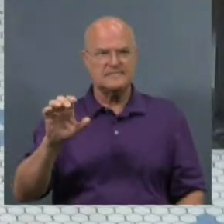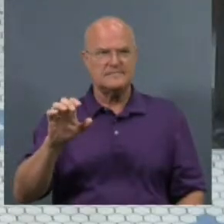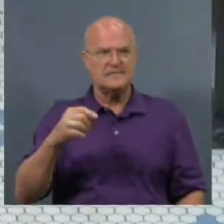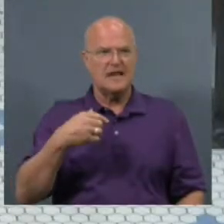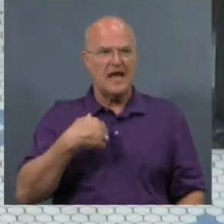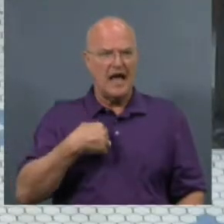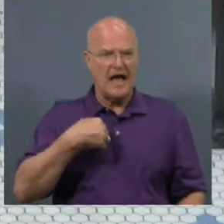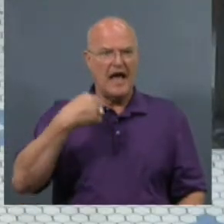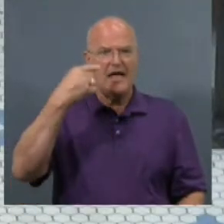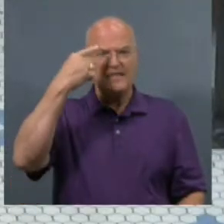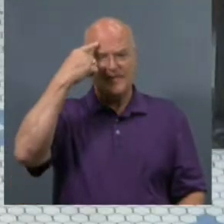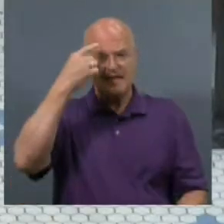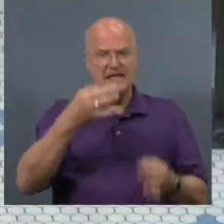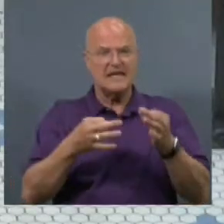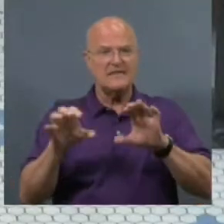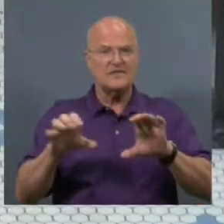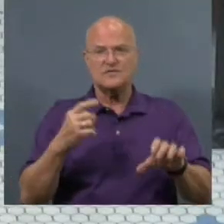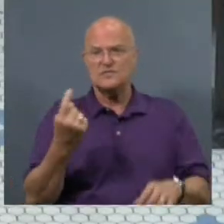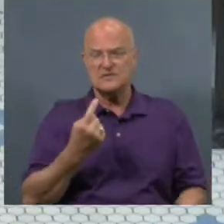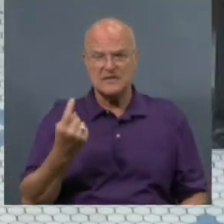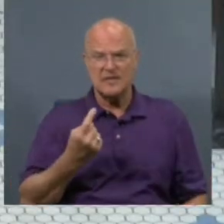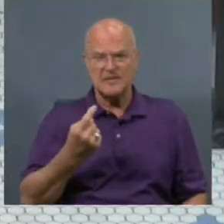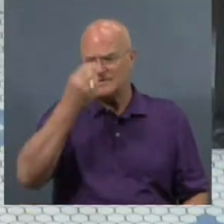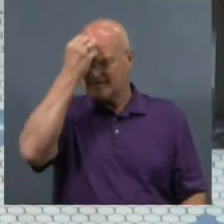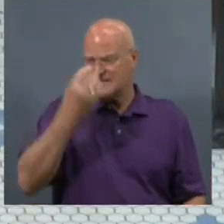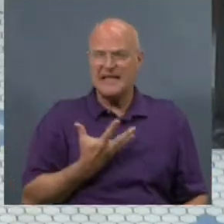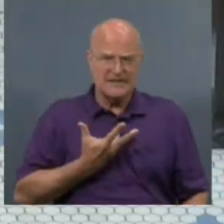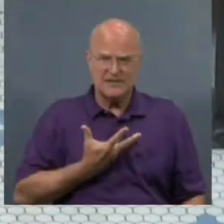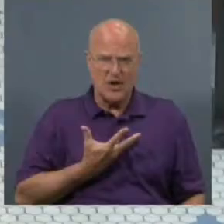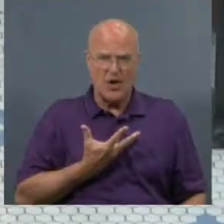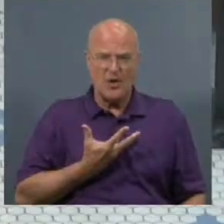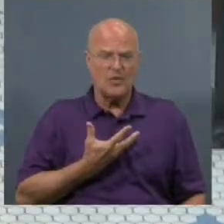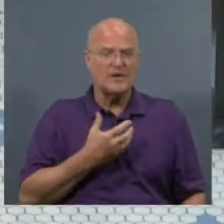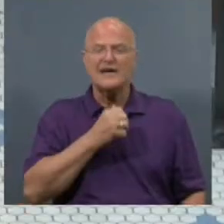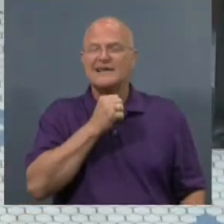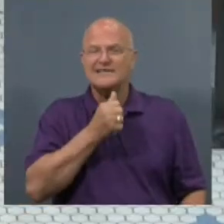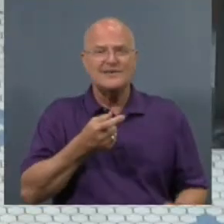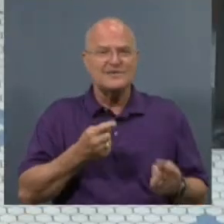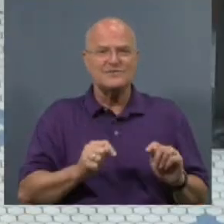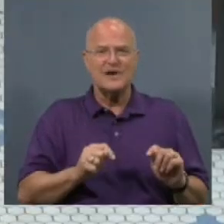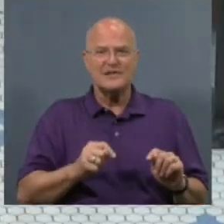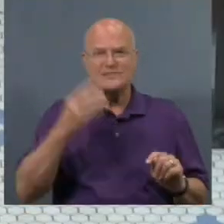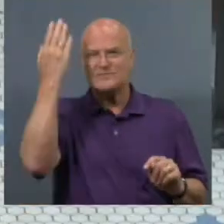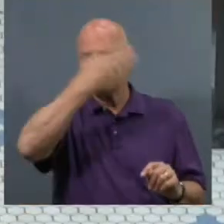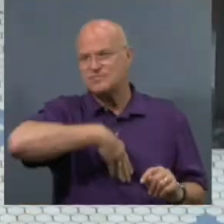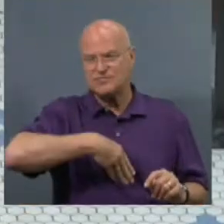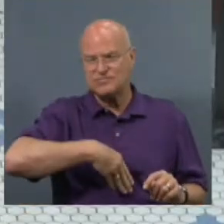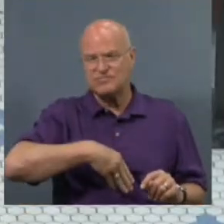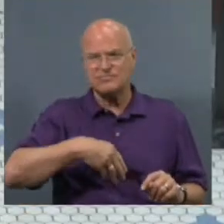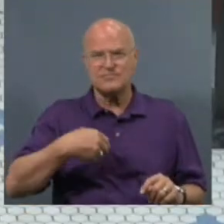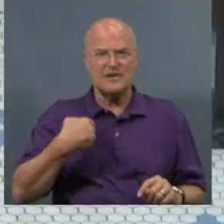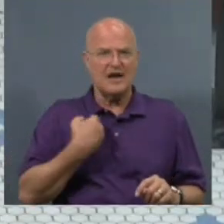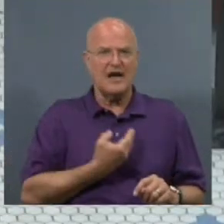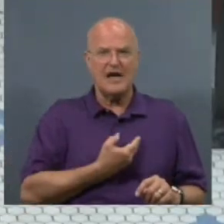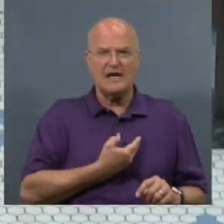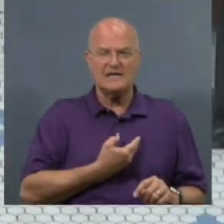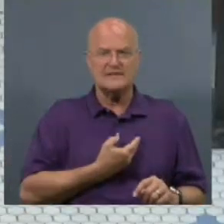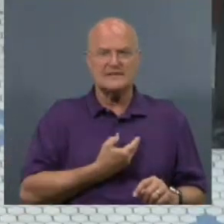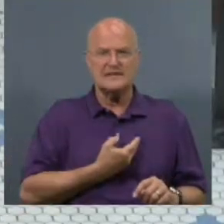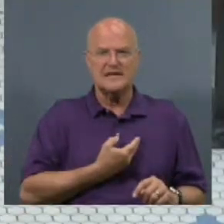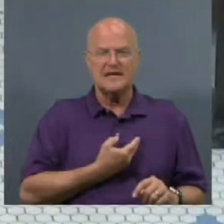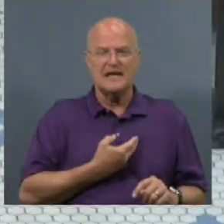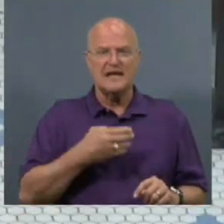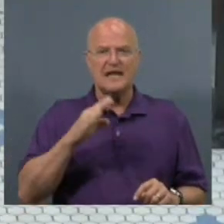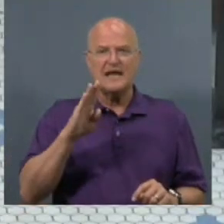I just think if you're going to do things, just inform the people and not just try to, just go in and do backdoor drug